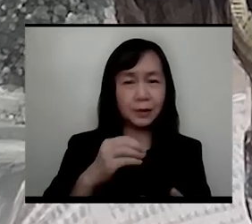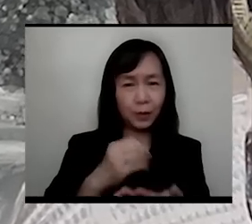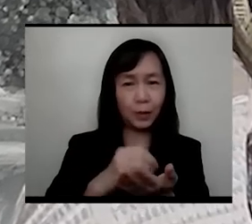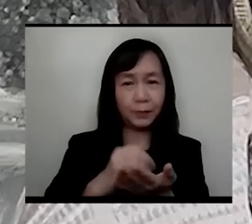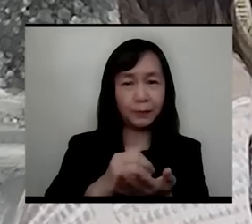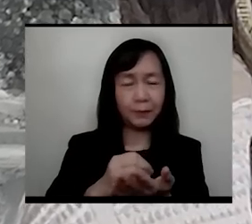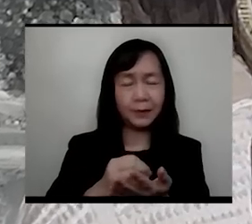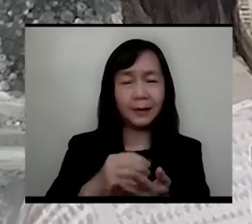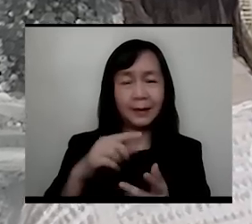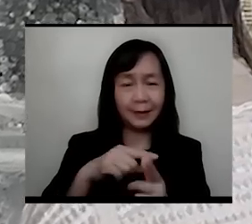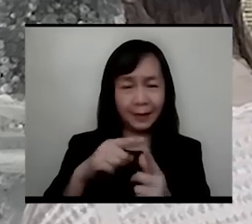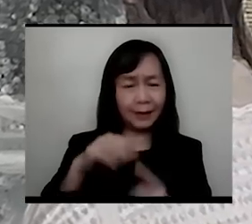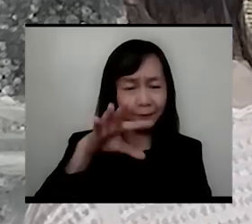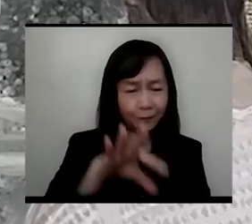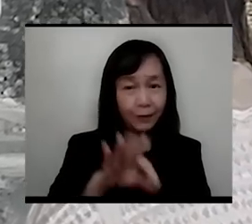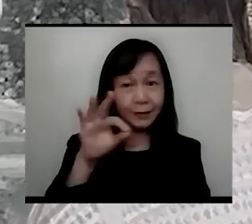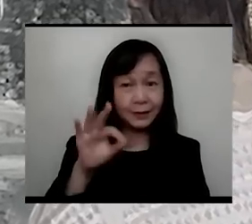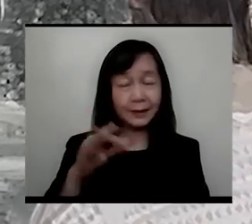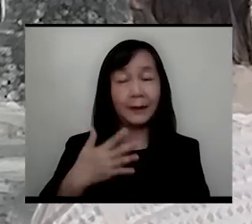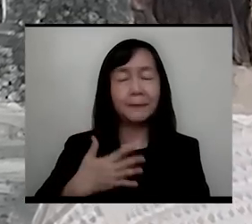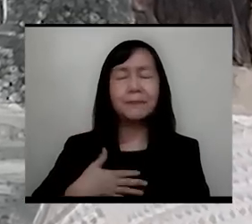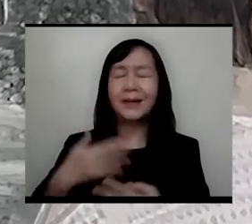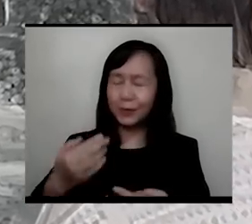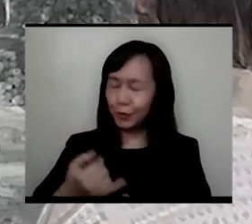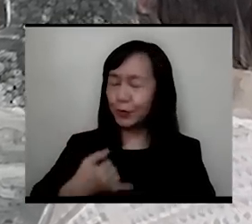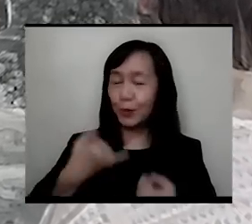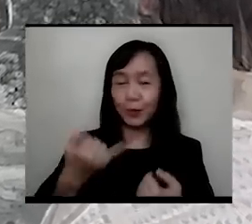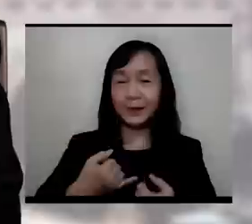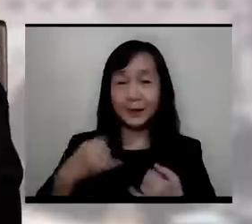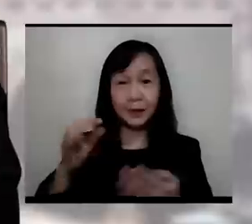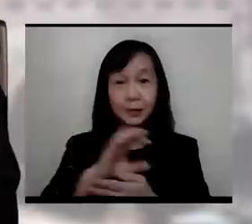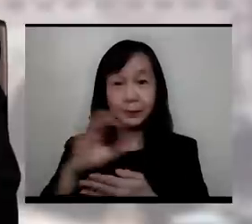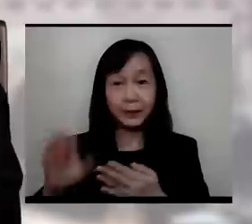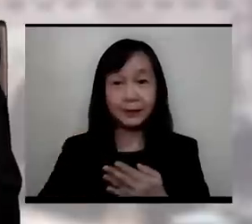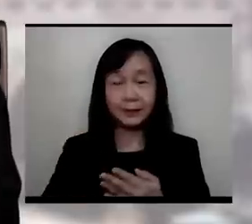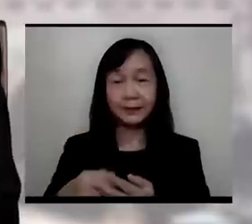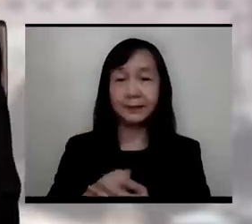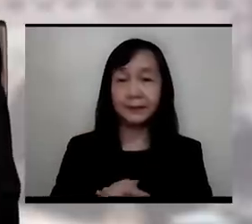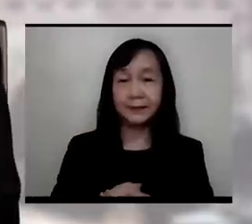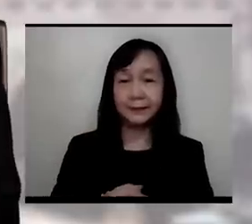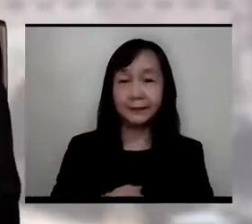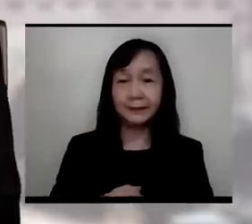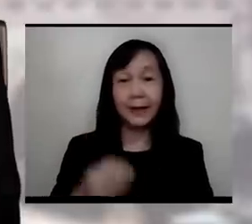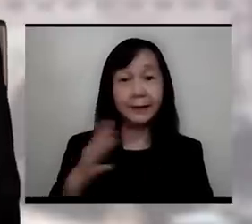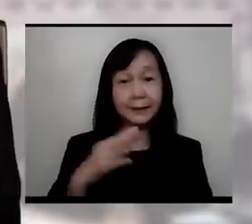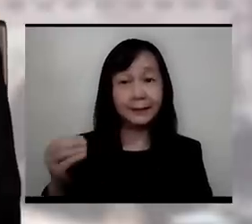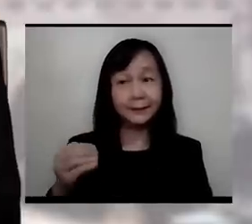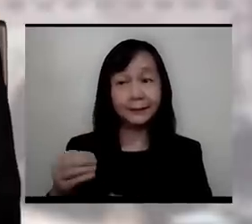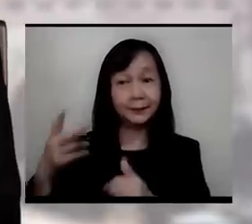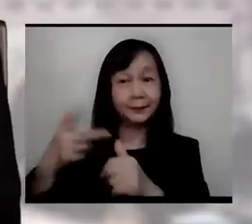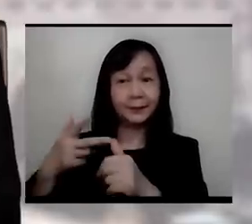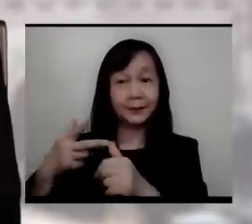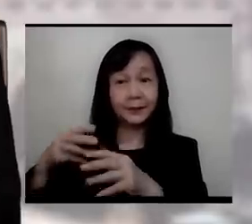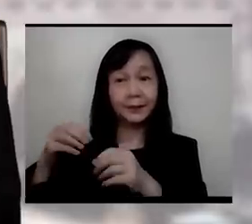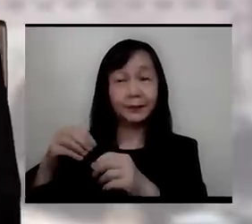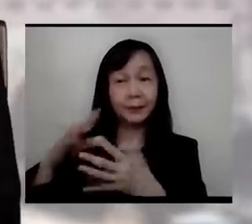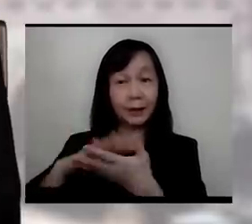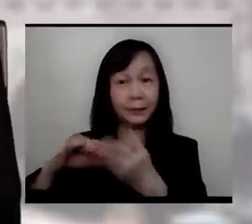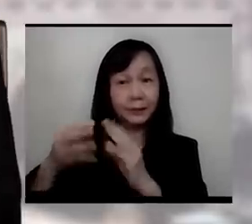I found it And my joy is complete And the third parable